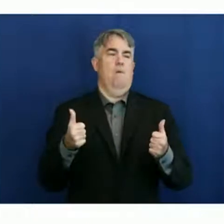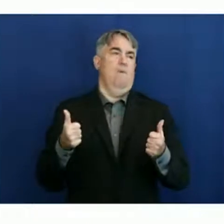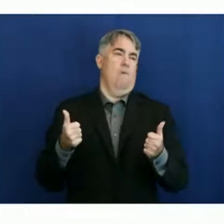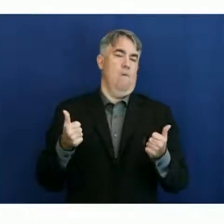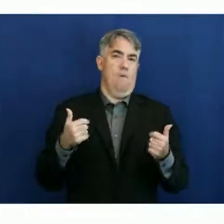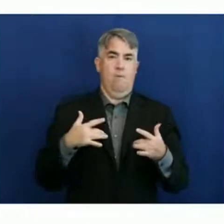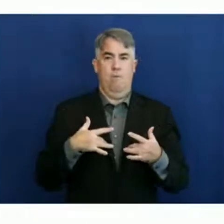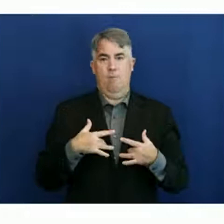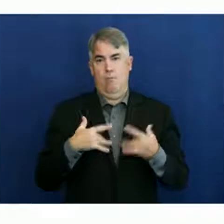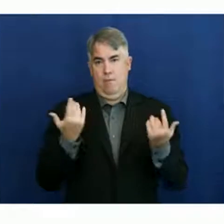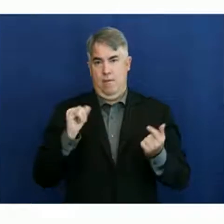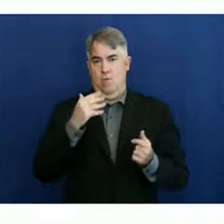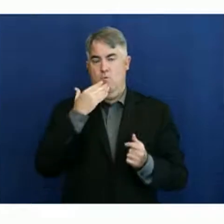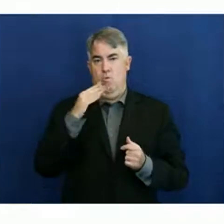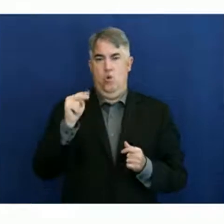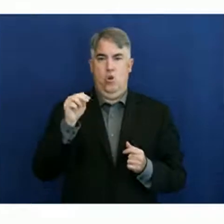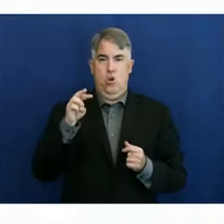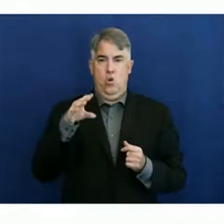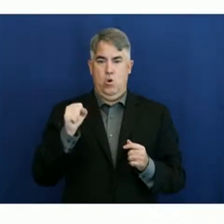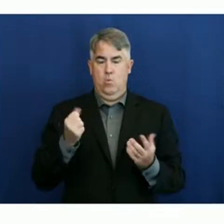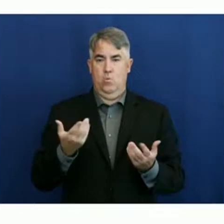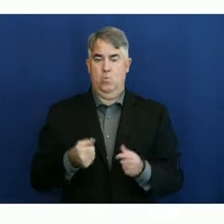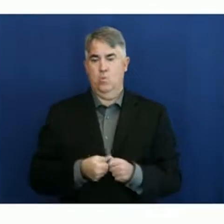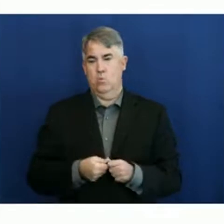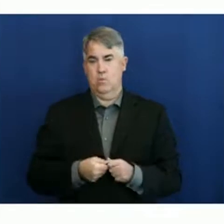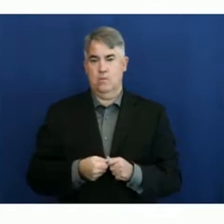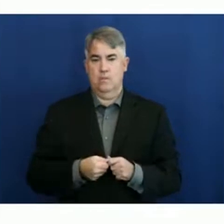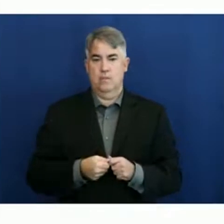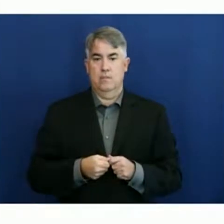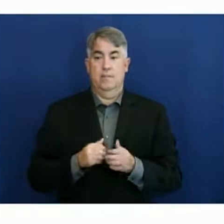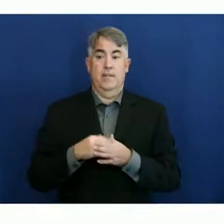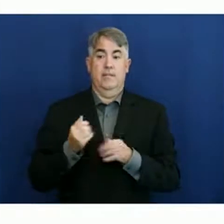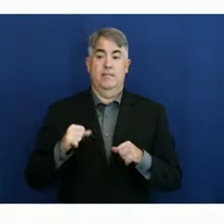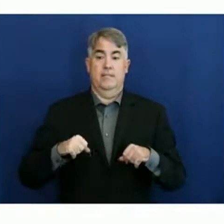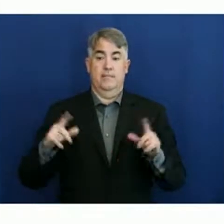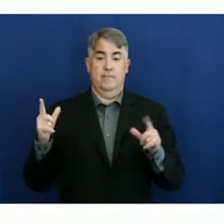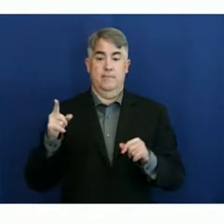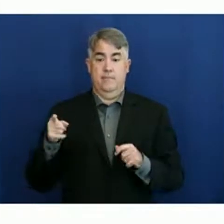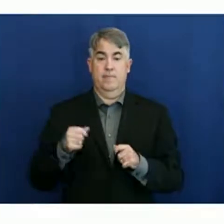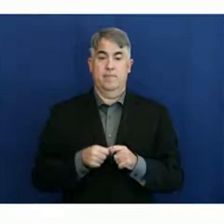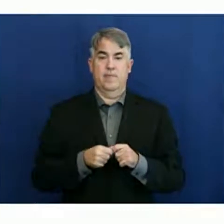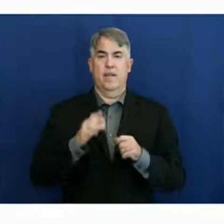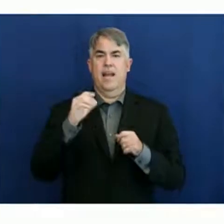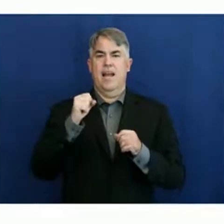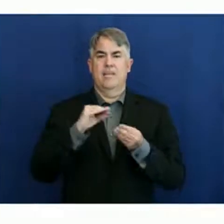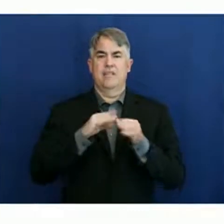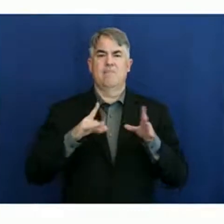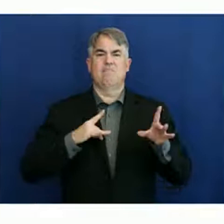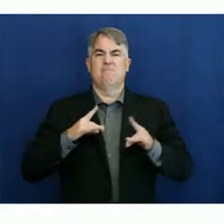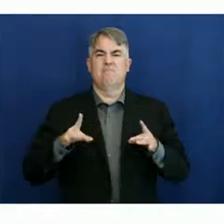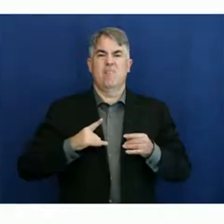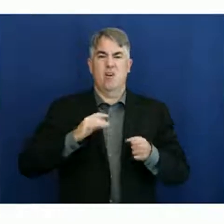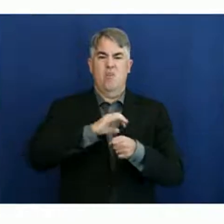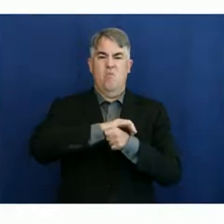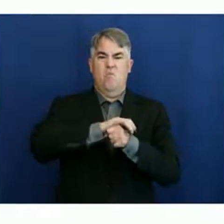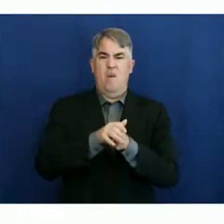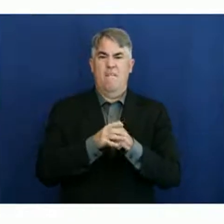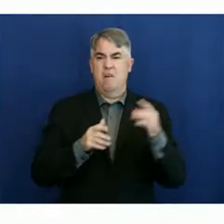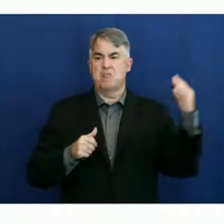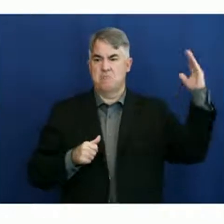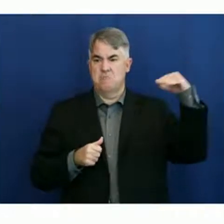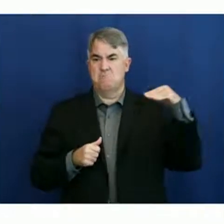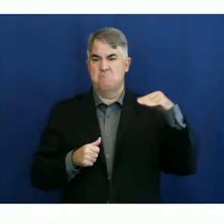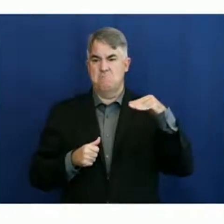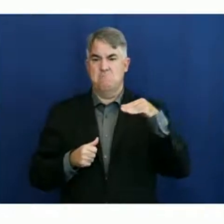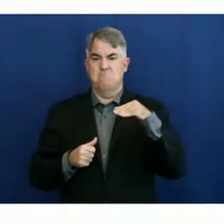done as a county in terms of reacting to this. Next one shows our case numbers. We continue to do well here. I mean, our percentage of positivity, our 14-day